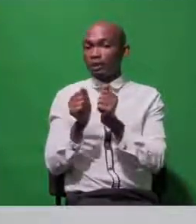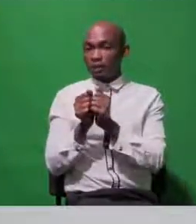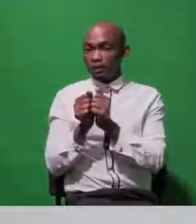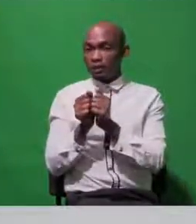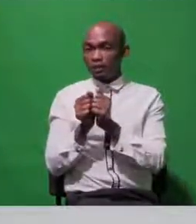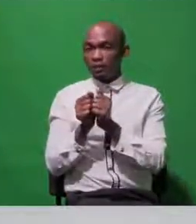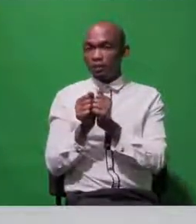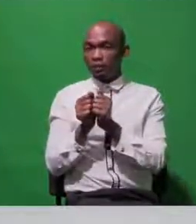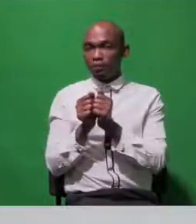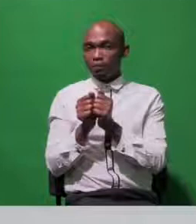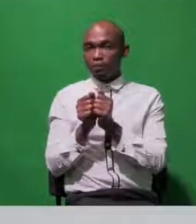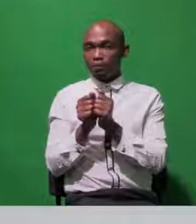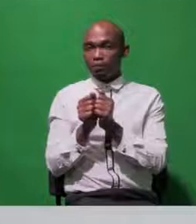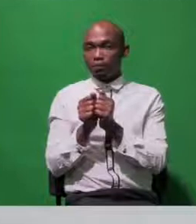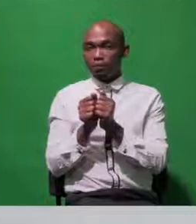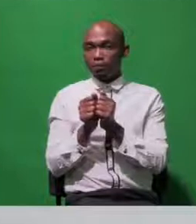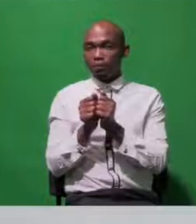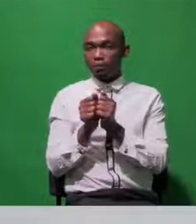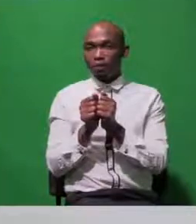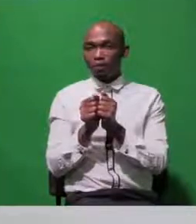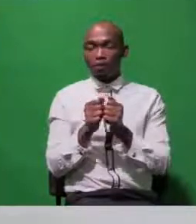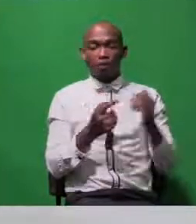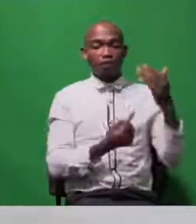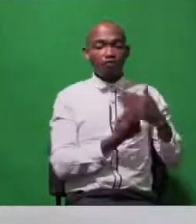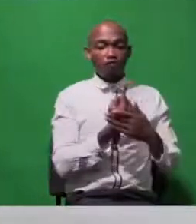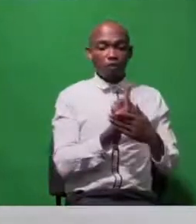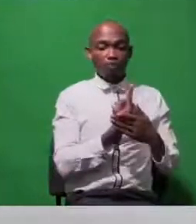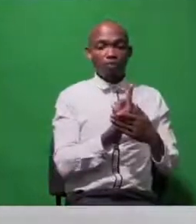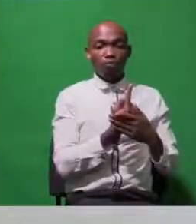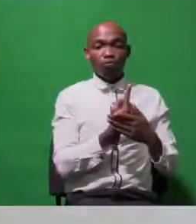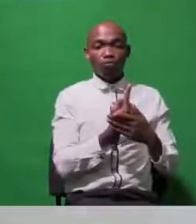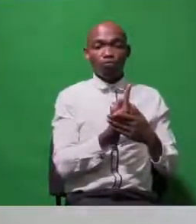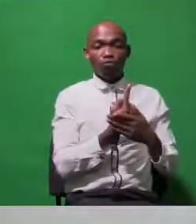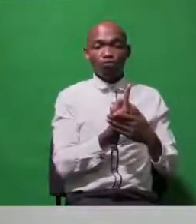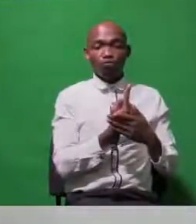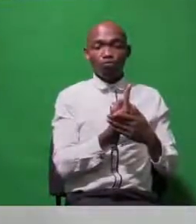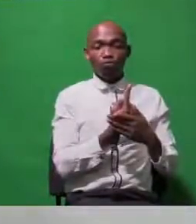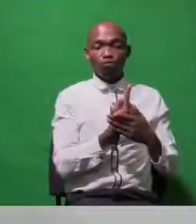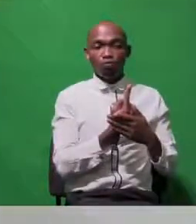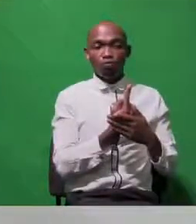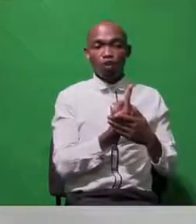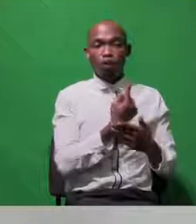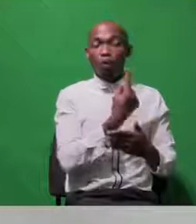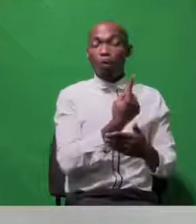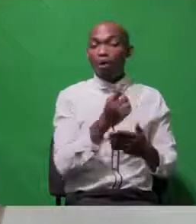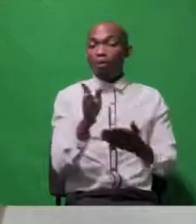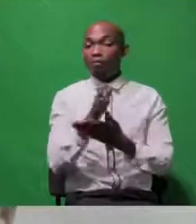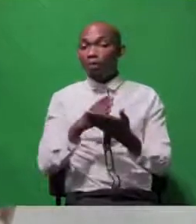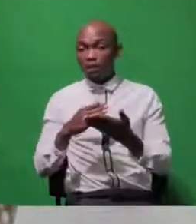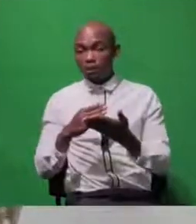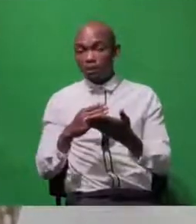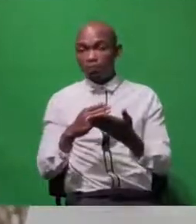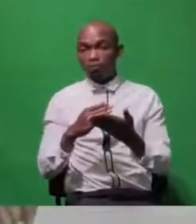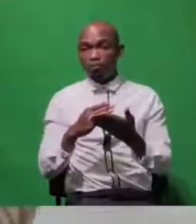from one position